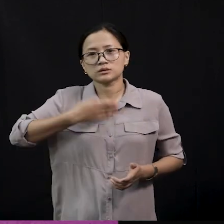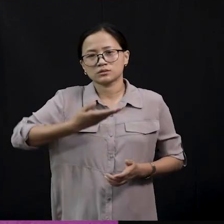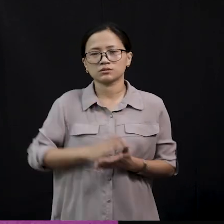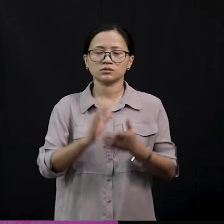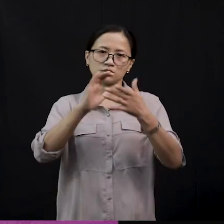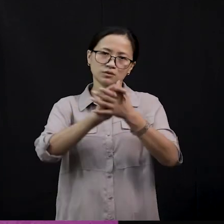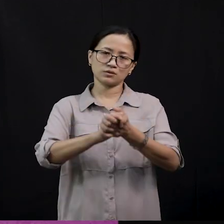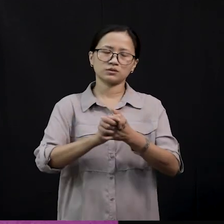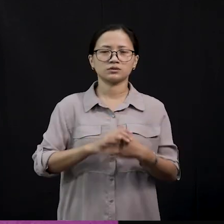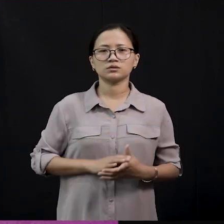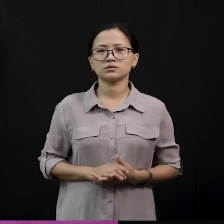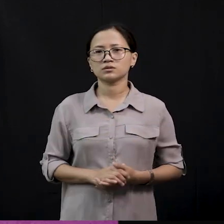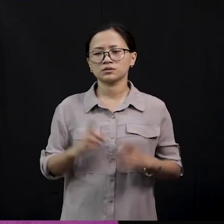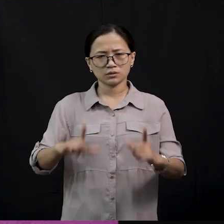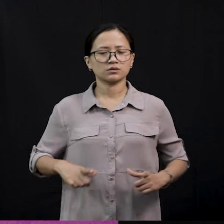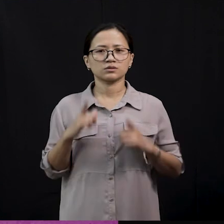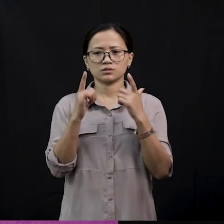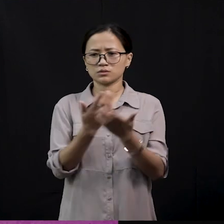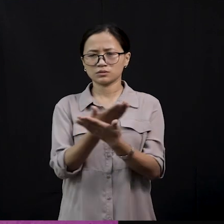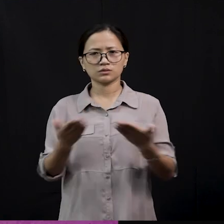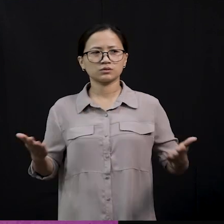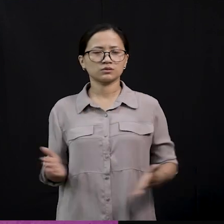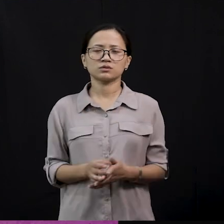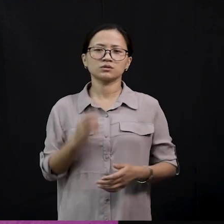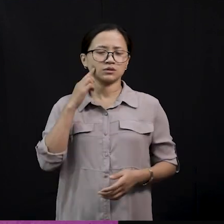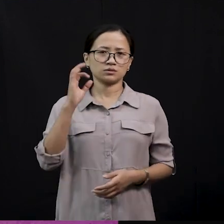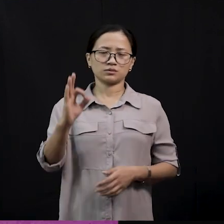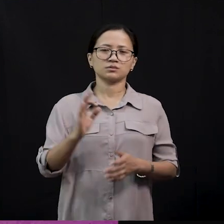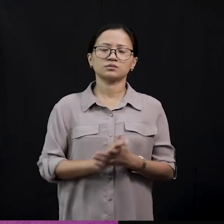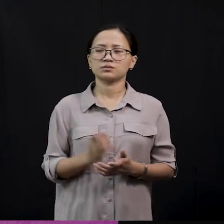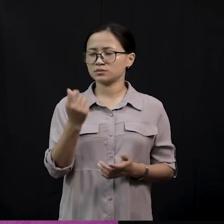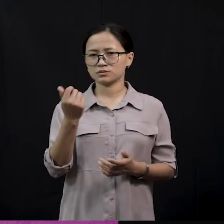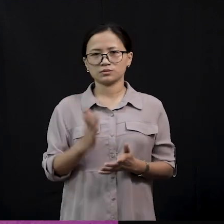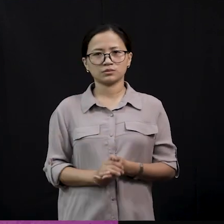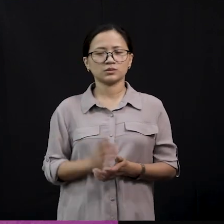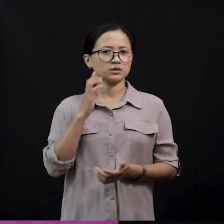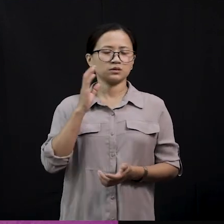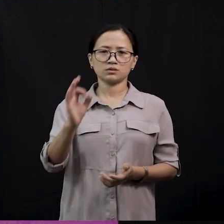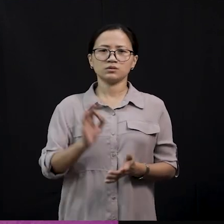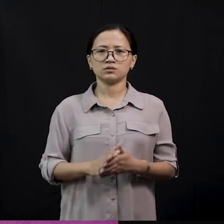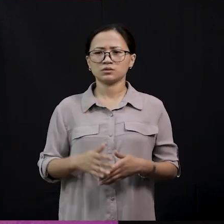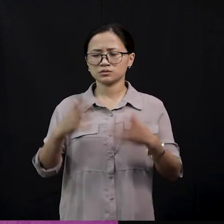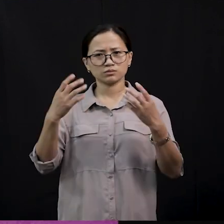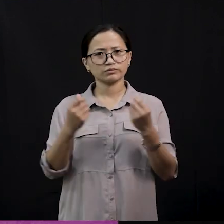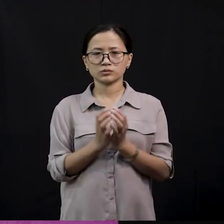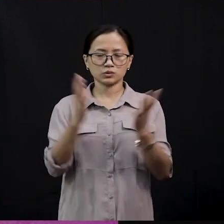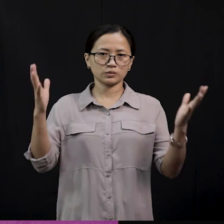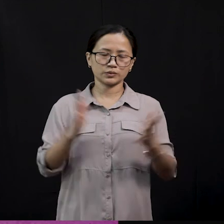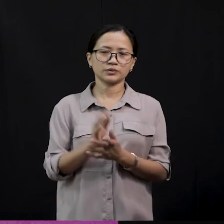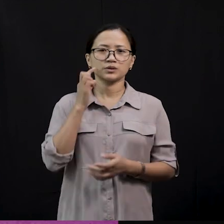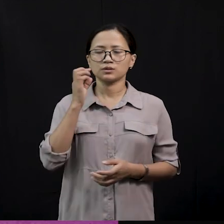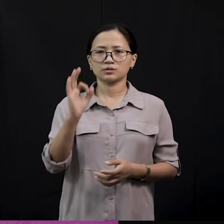with his friendships. And in life, those things are also important. Money is also important, wealth is also